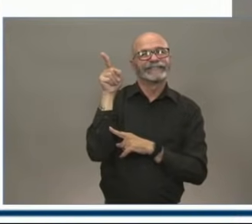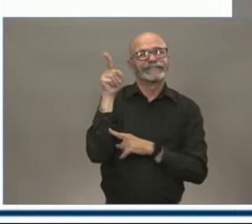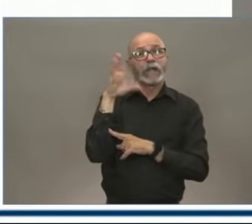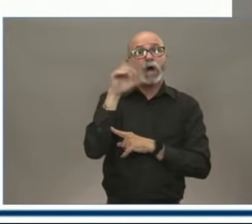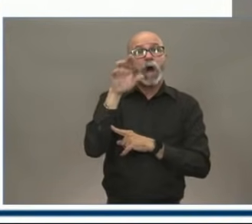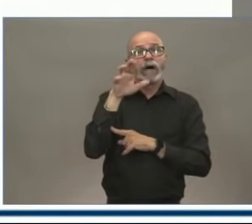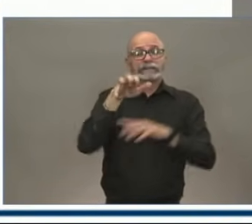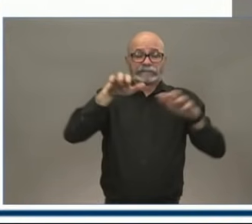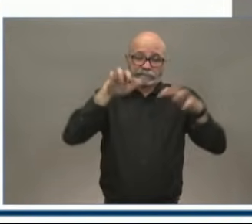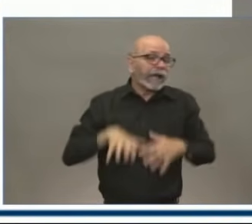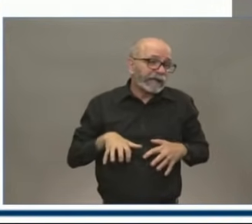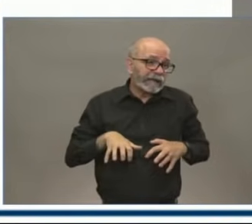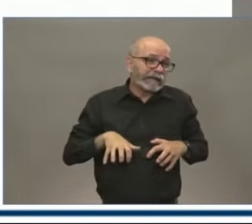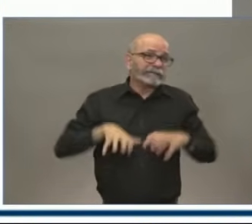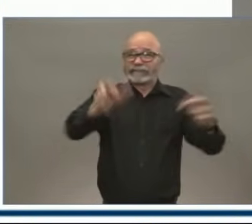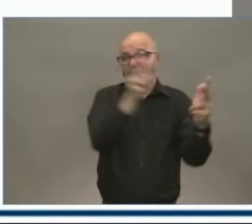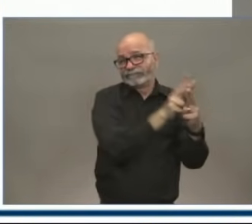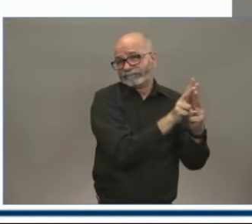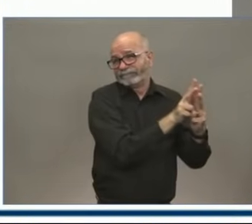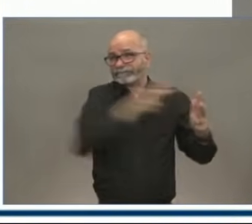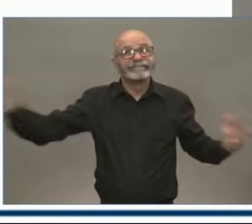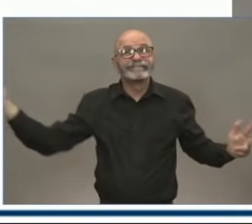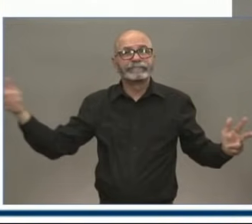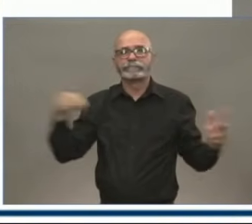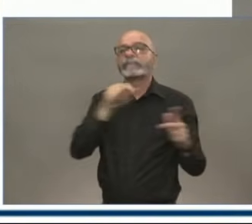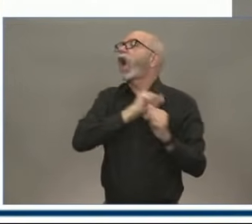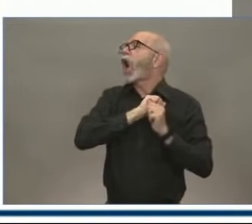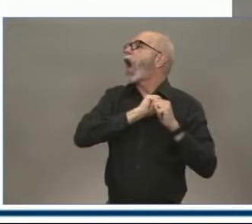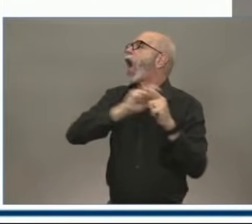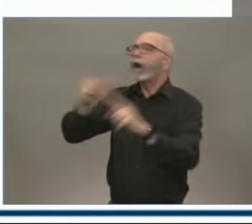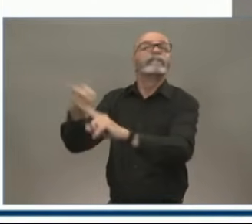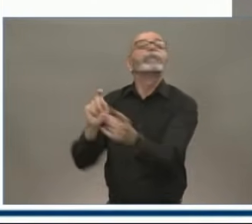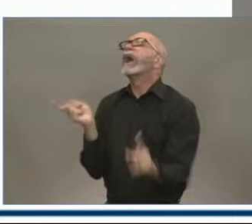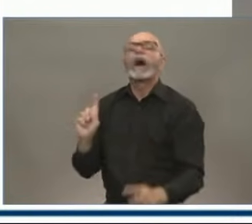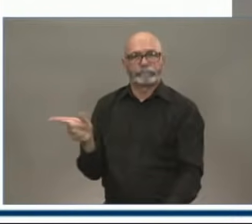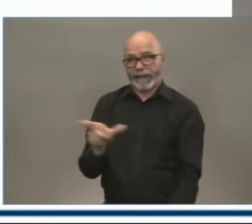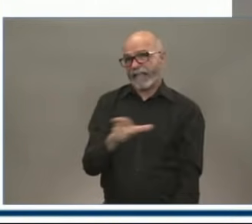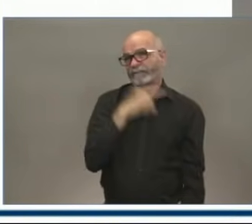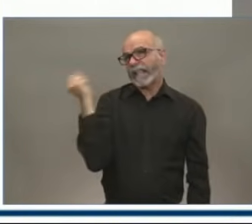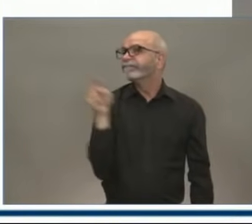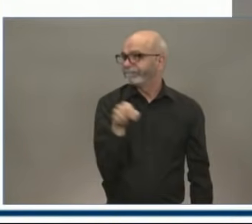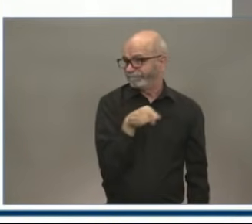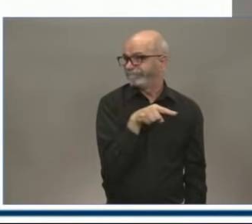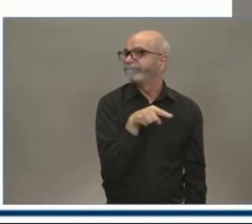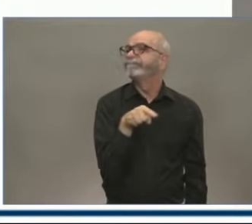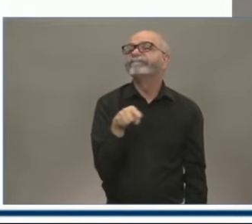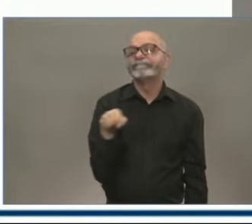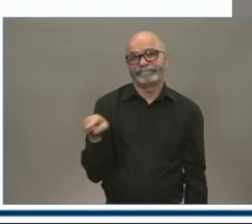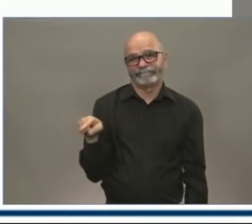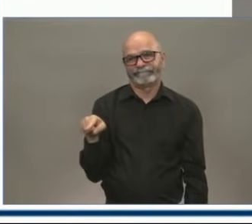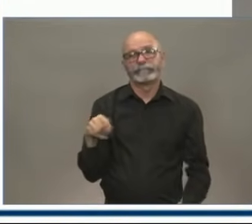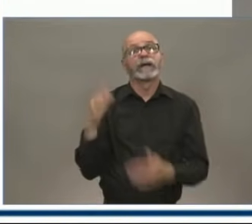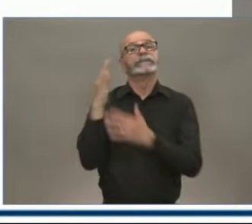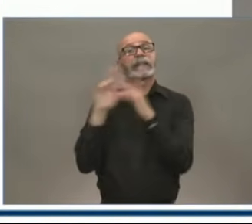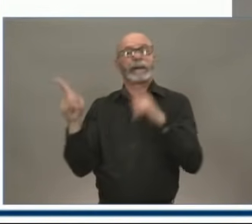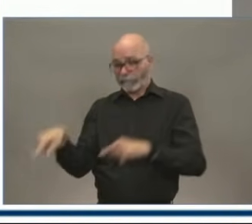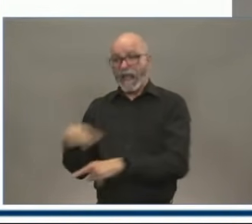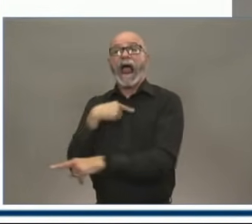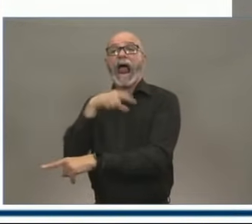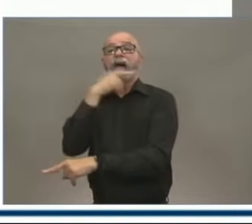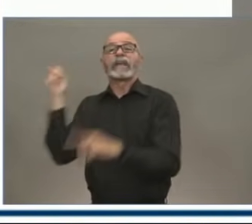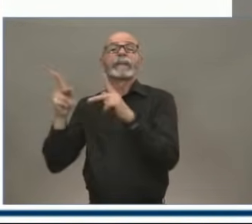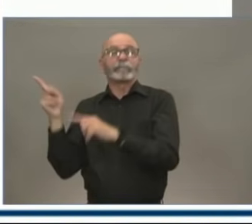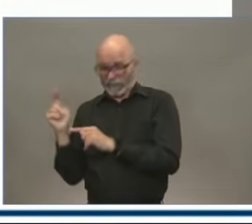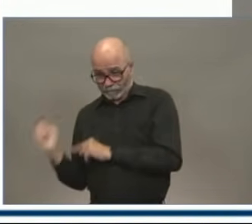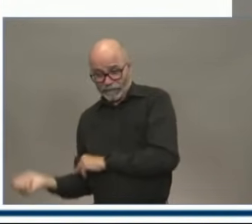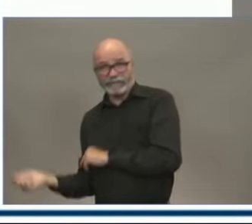verify that, but it's troubling to hear that. I've heard stories about people planning to go outside of leaving Halifax to go out to